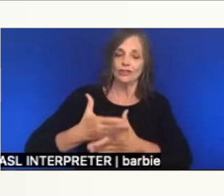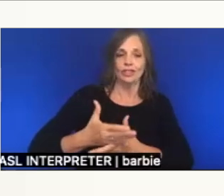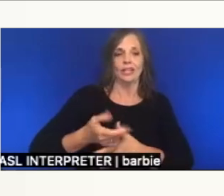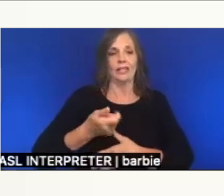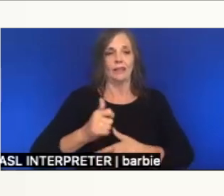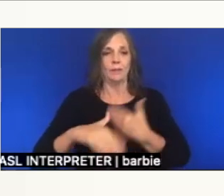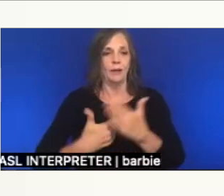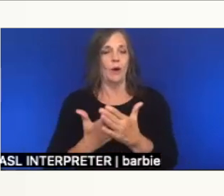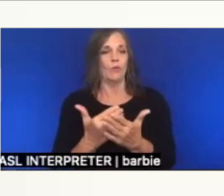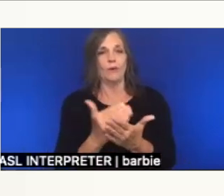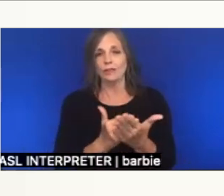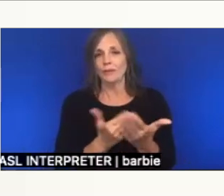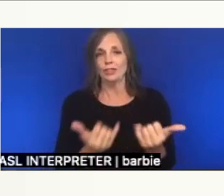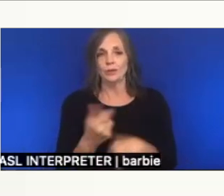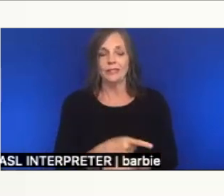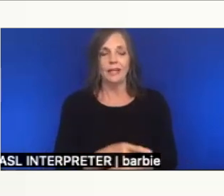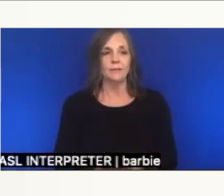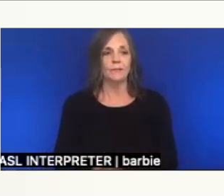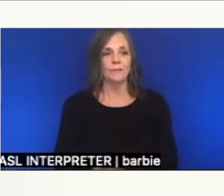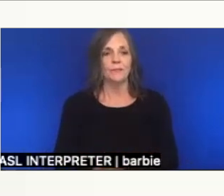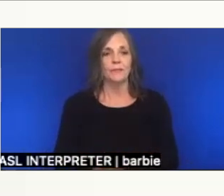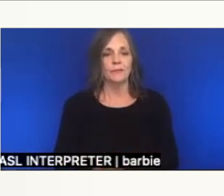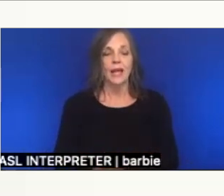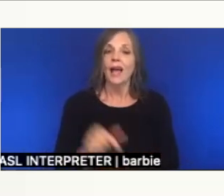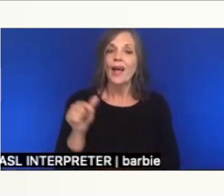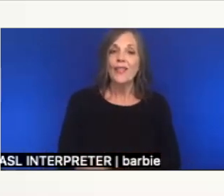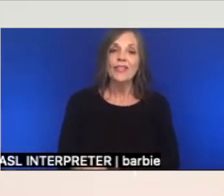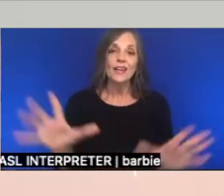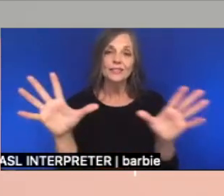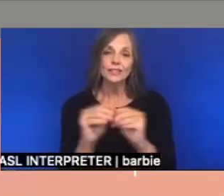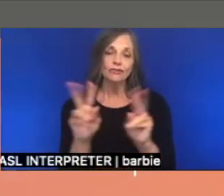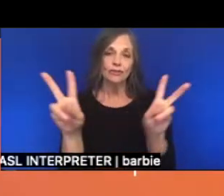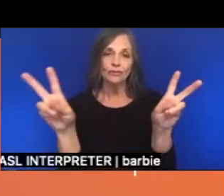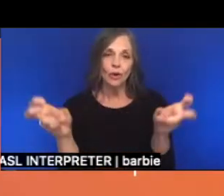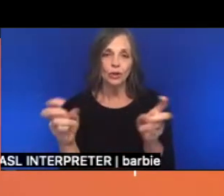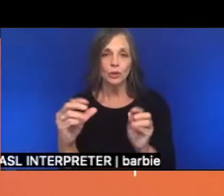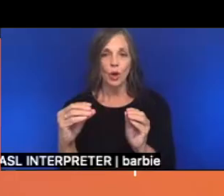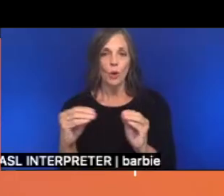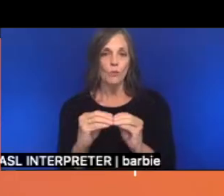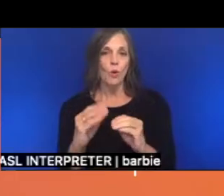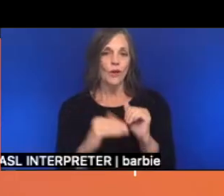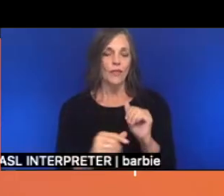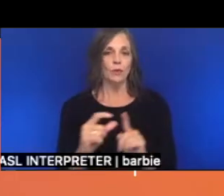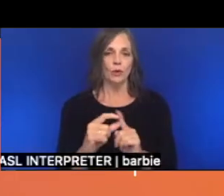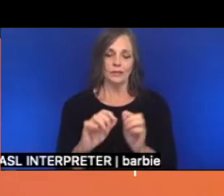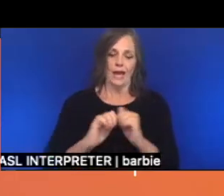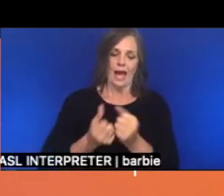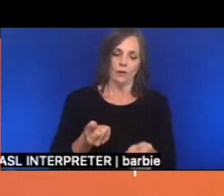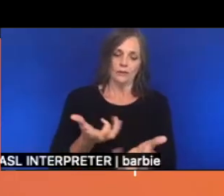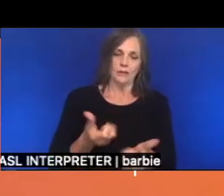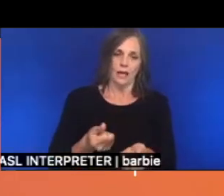today. So in this session, which is called More Than Words, How Sign Language Unlocks New